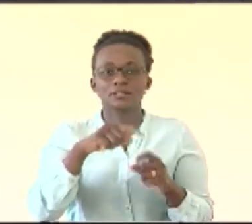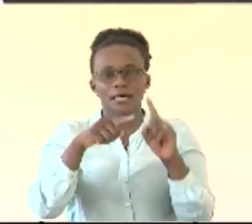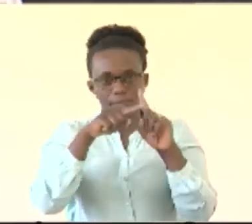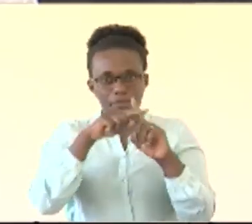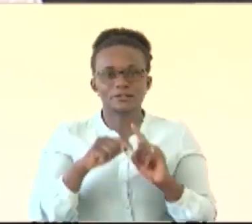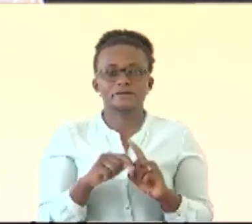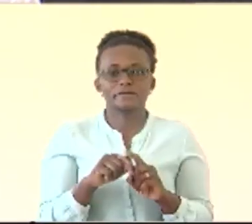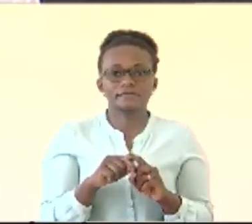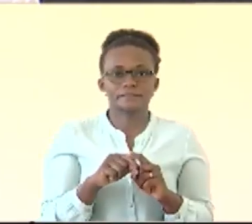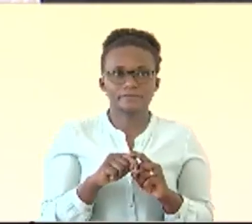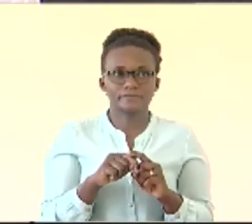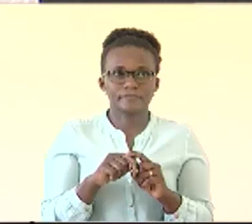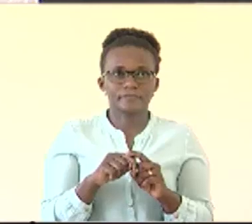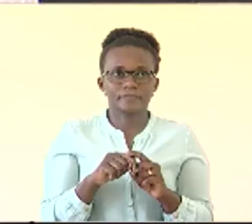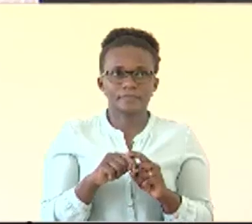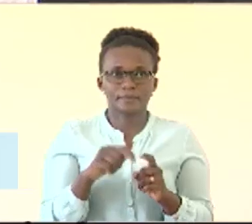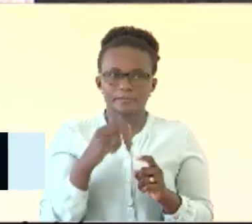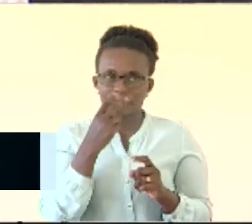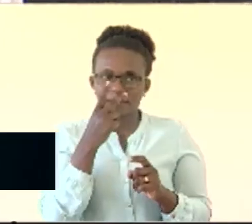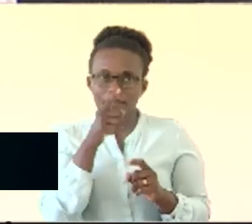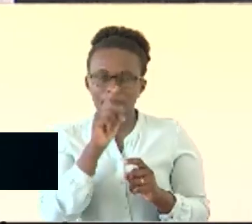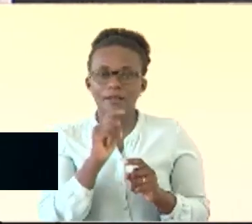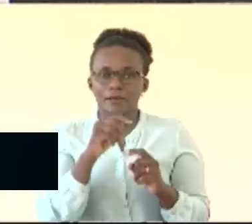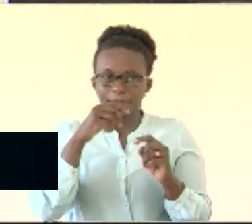we have the hydrogen ions